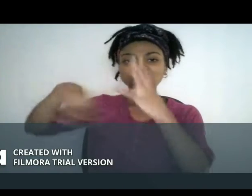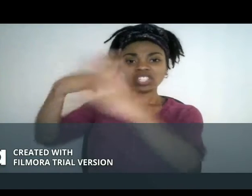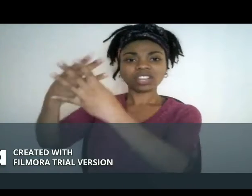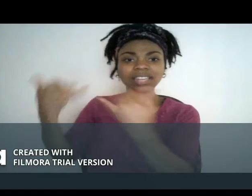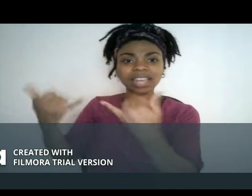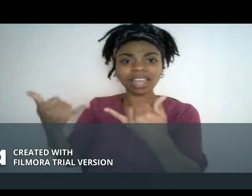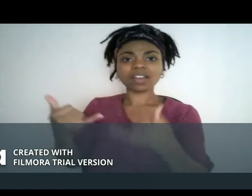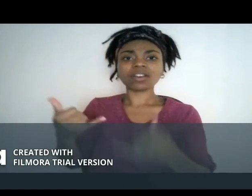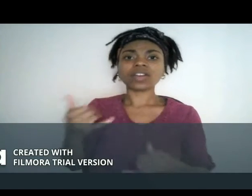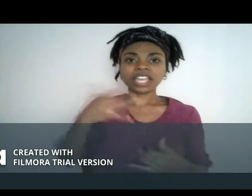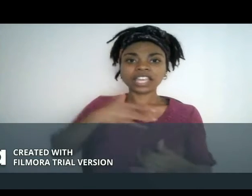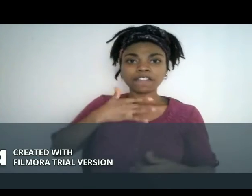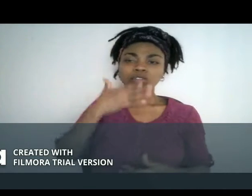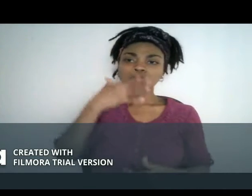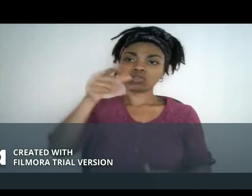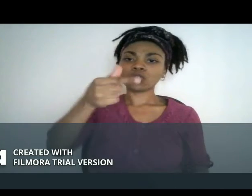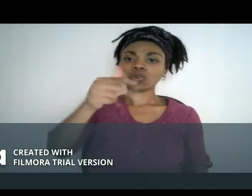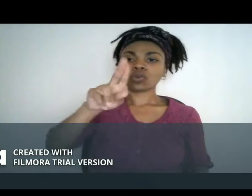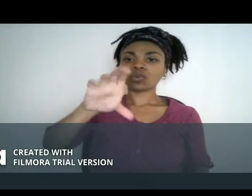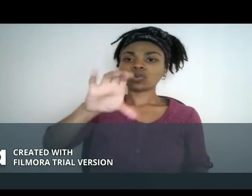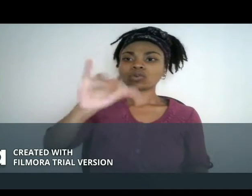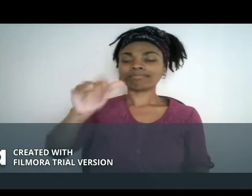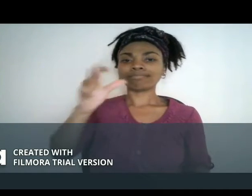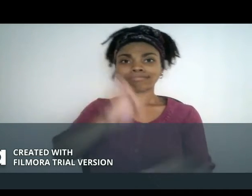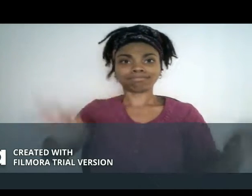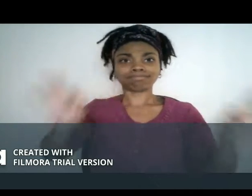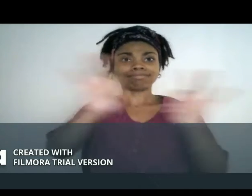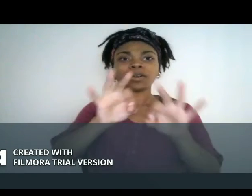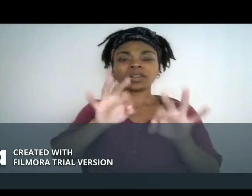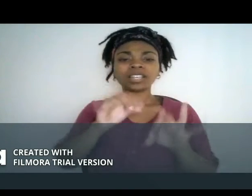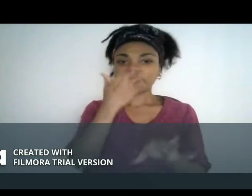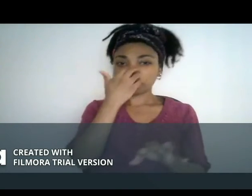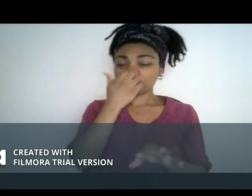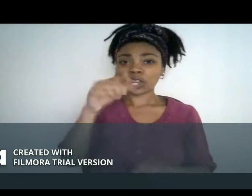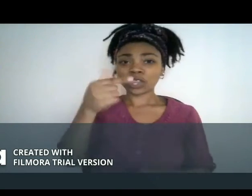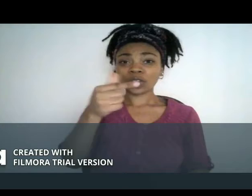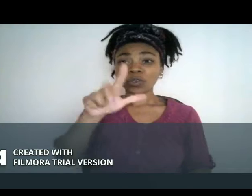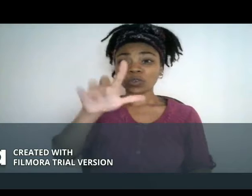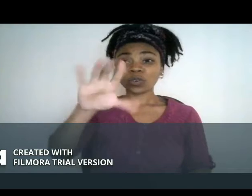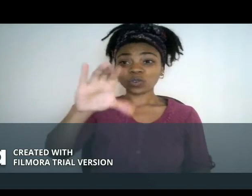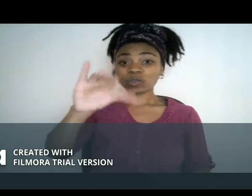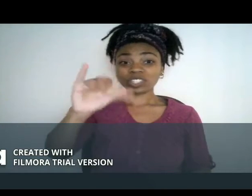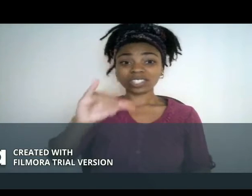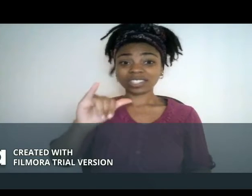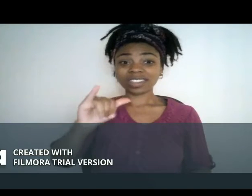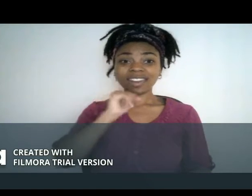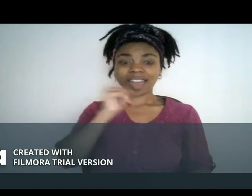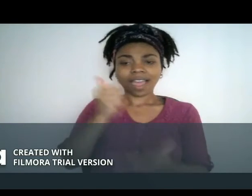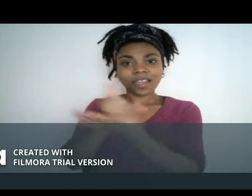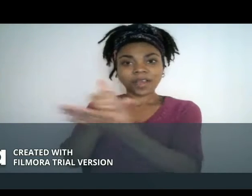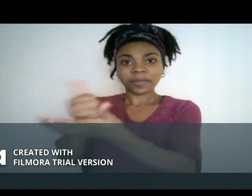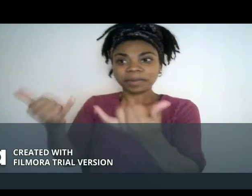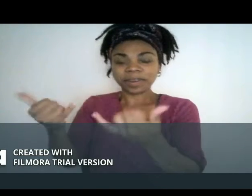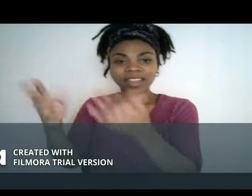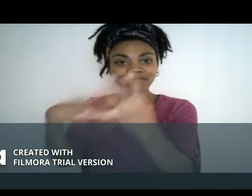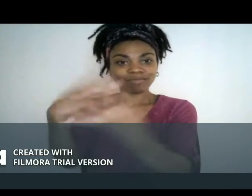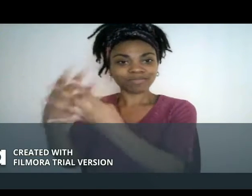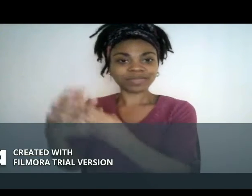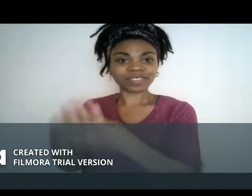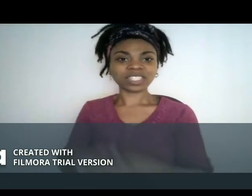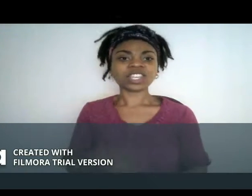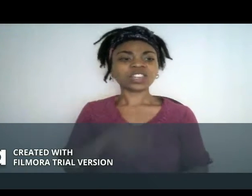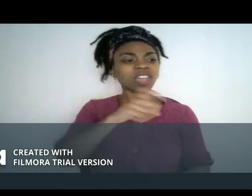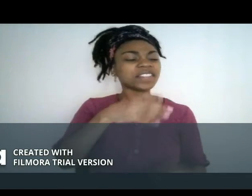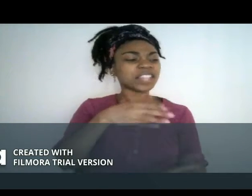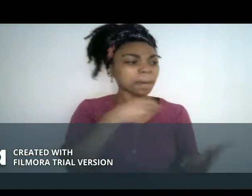day. Gucci ain't helping him now in the jail suit, is it? Was it really worth it? But when you don't feel like you're enough, you got